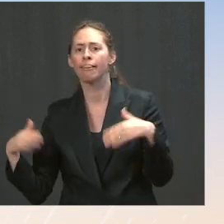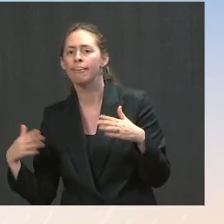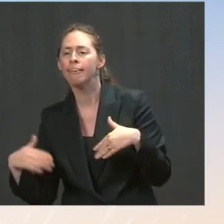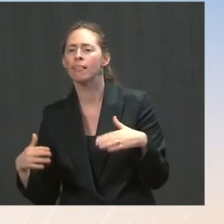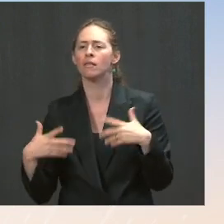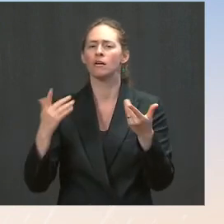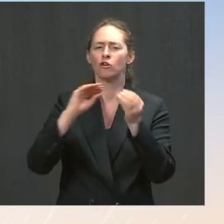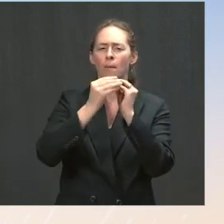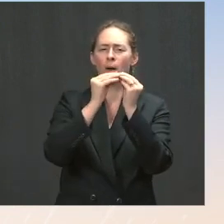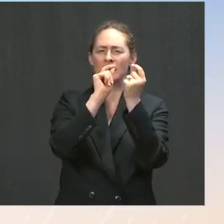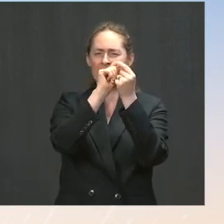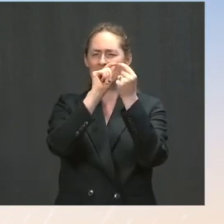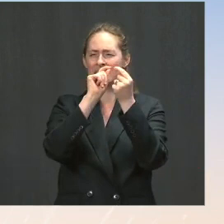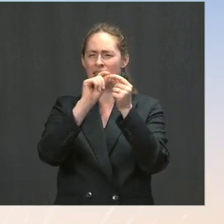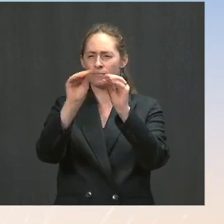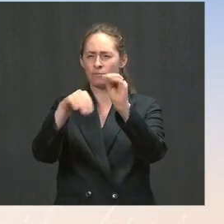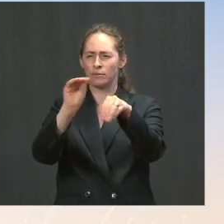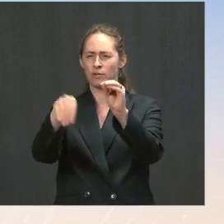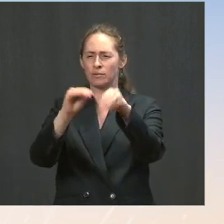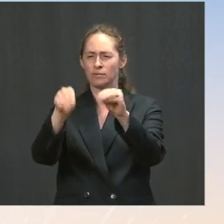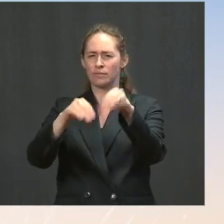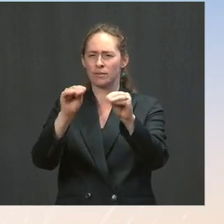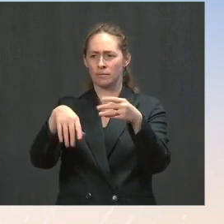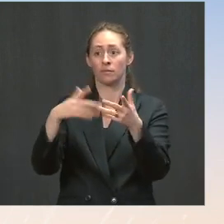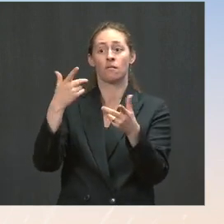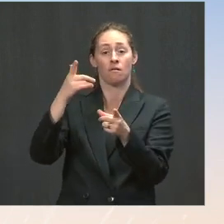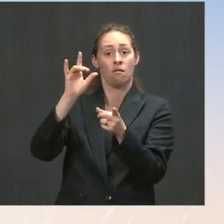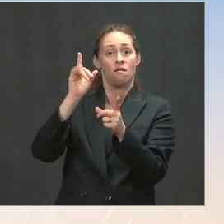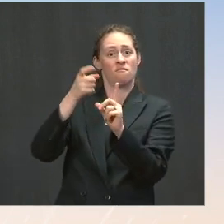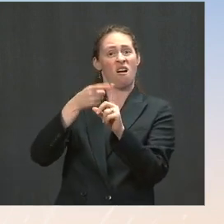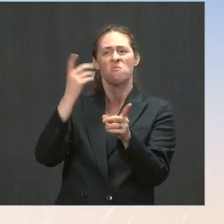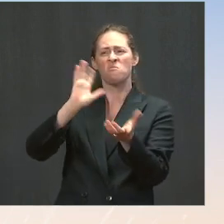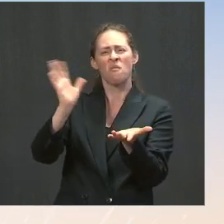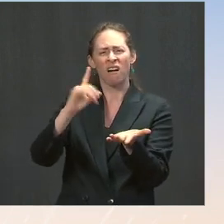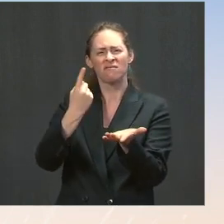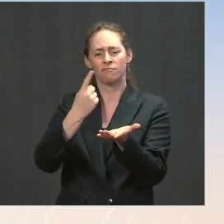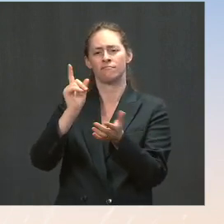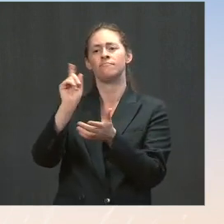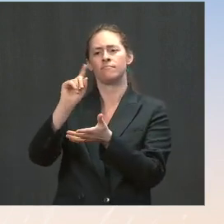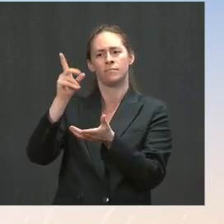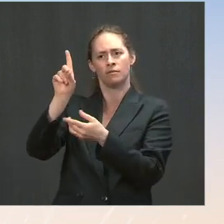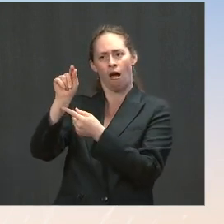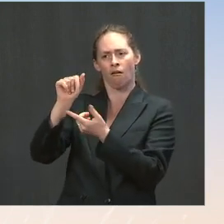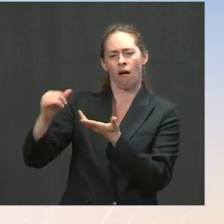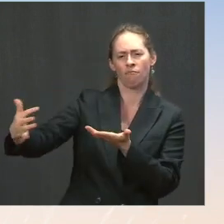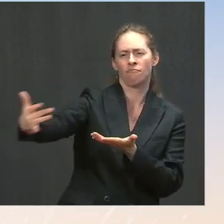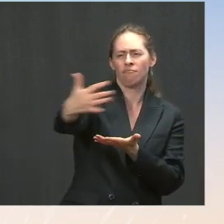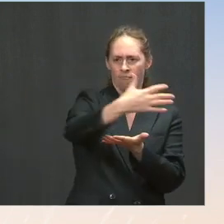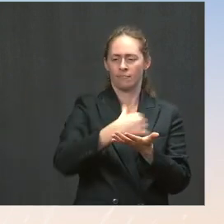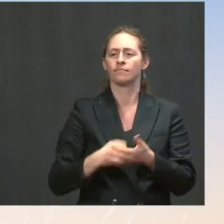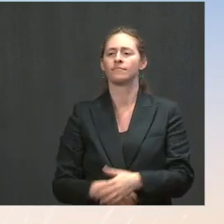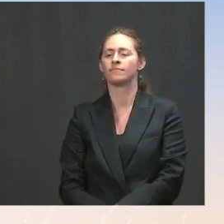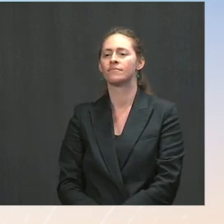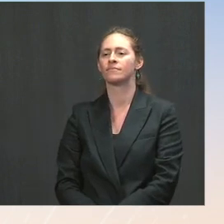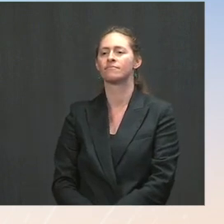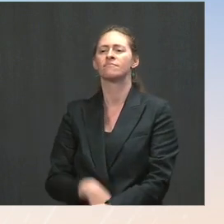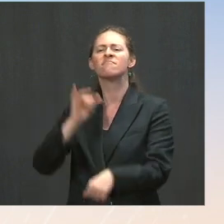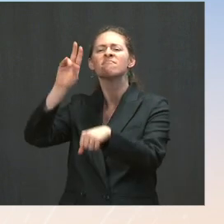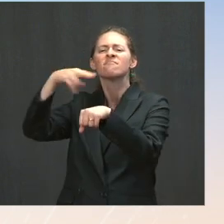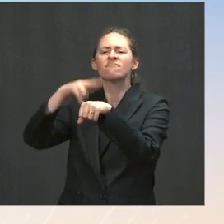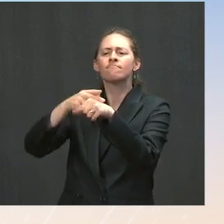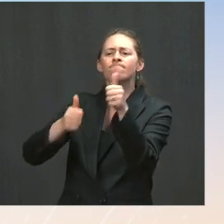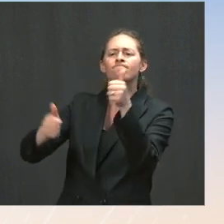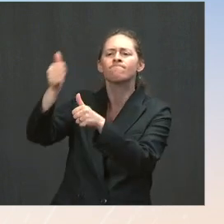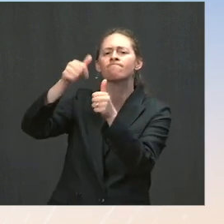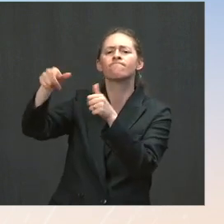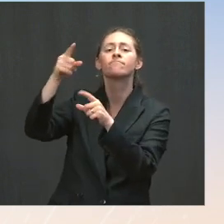this is all based on data from either state officials or health agencies or the Florida Hospital Association as